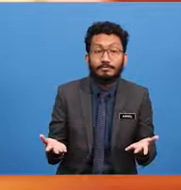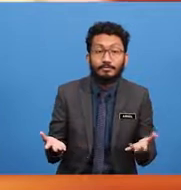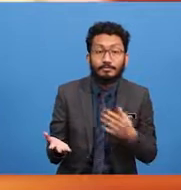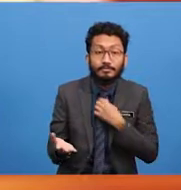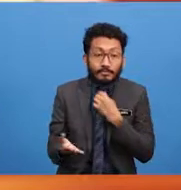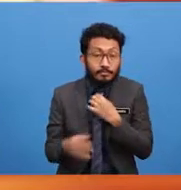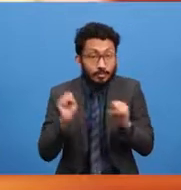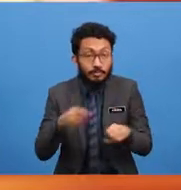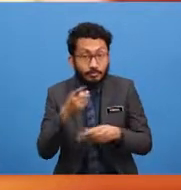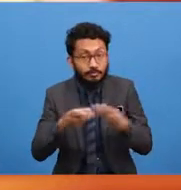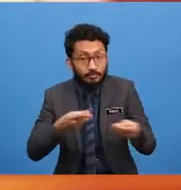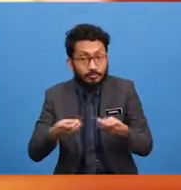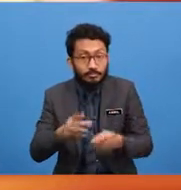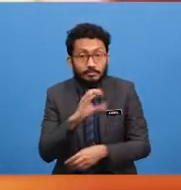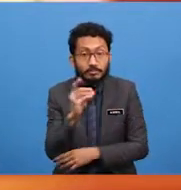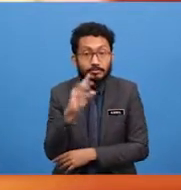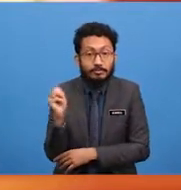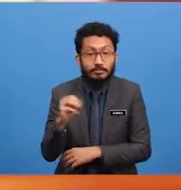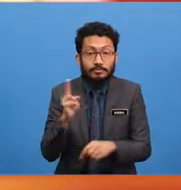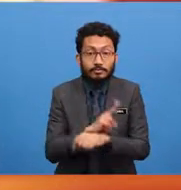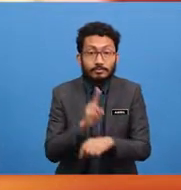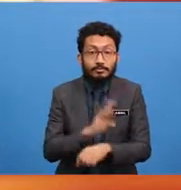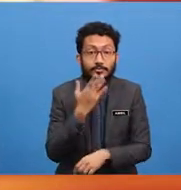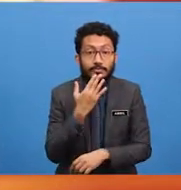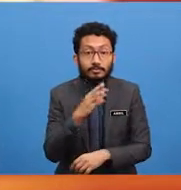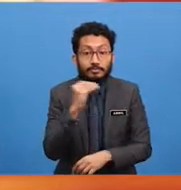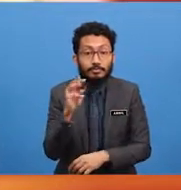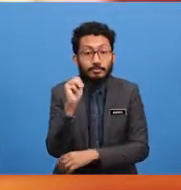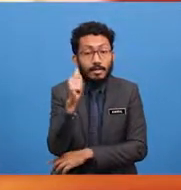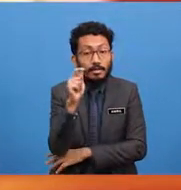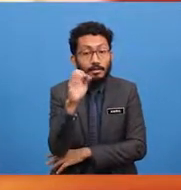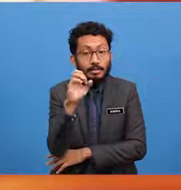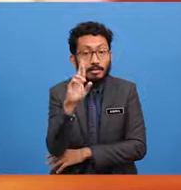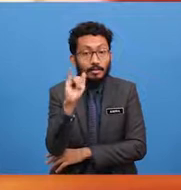Can you describe them using colors and materials?